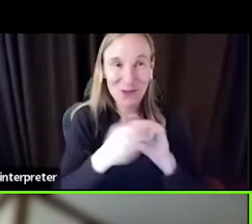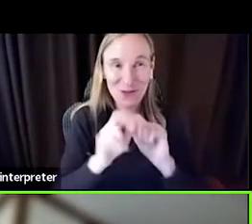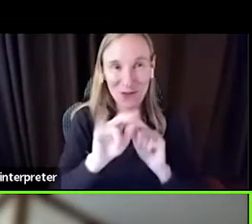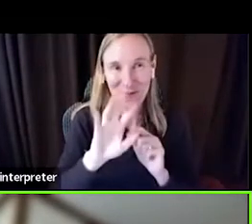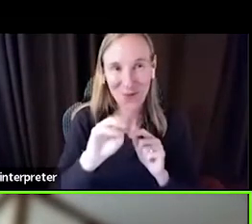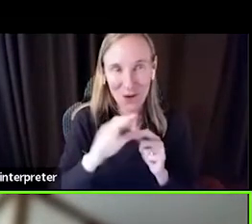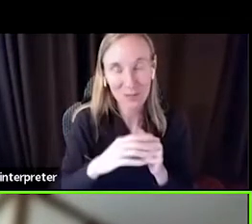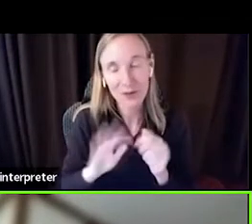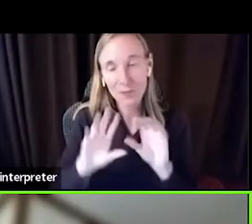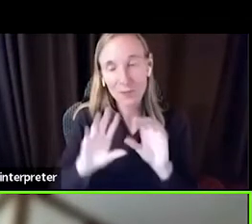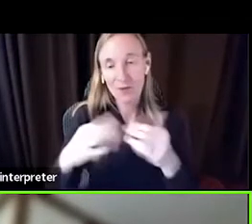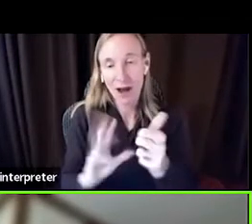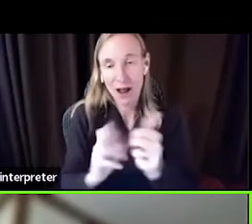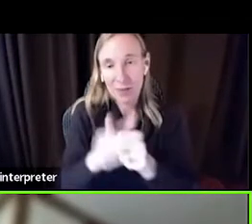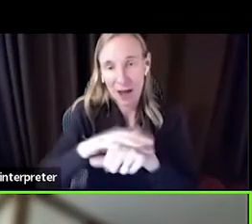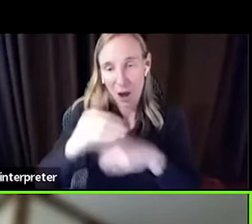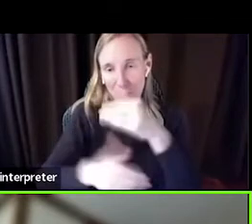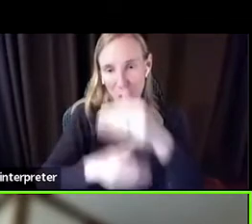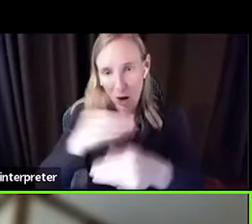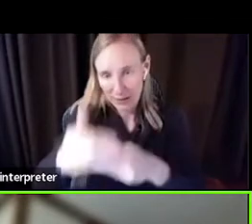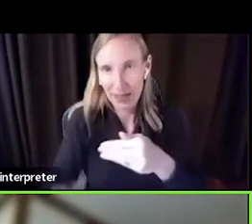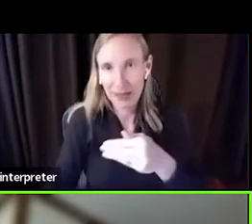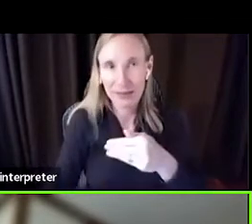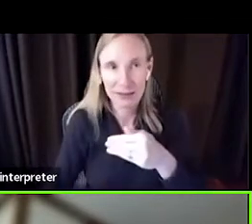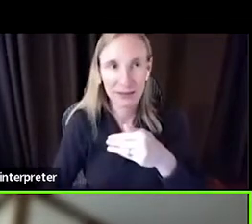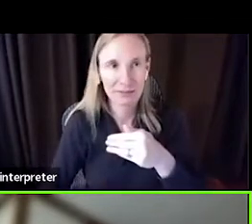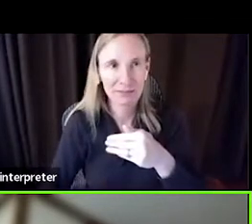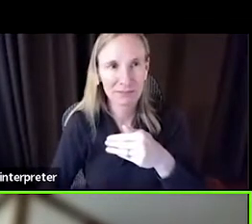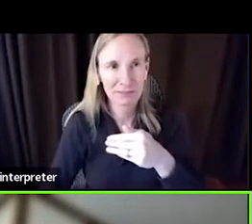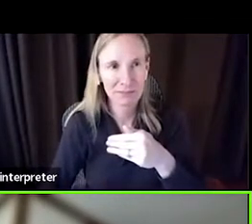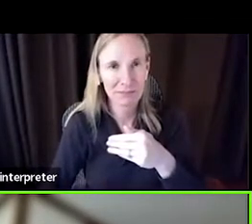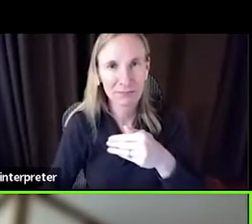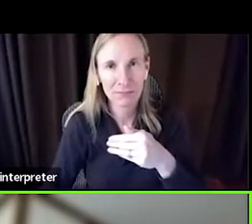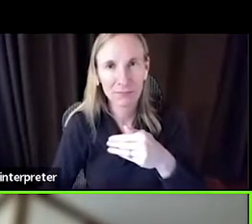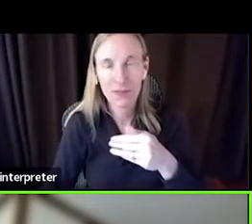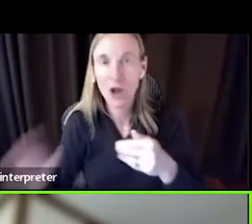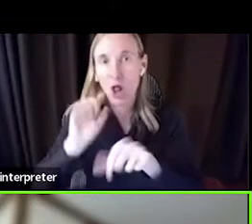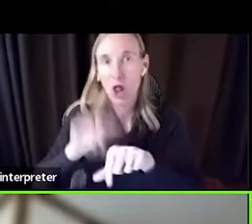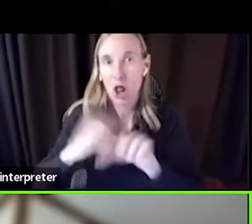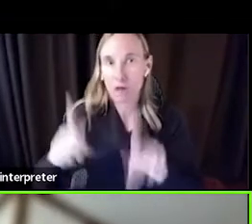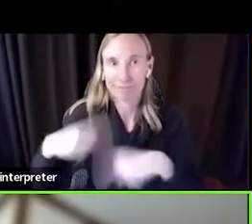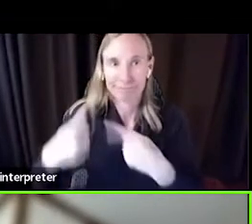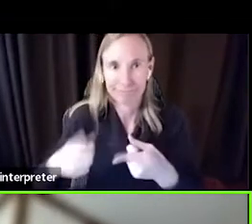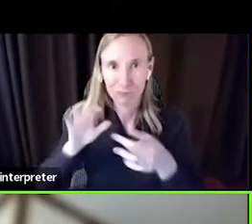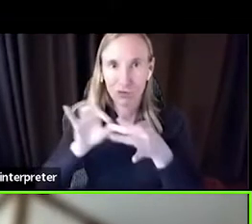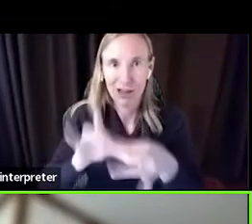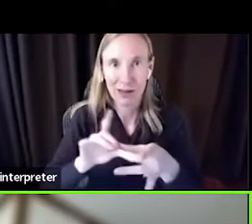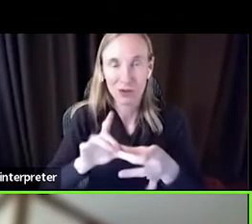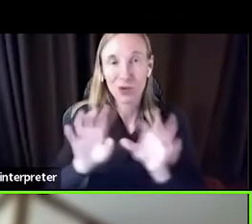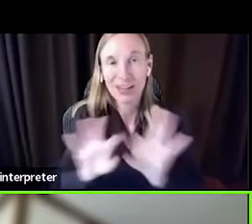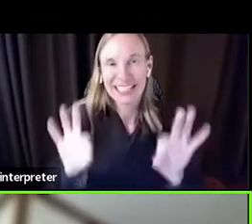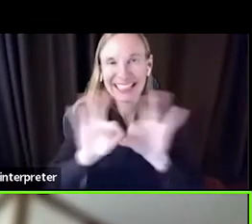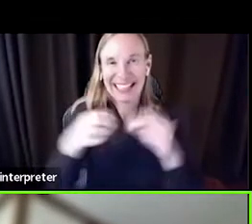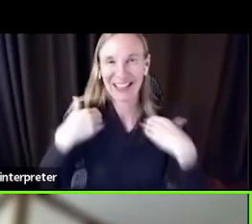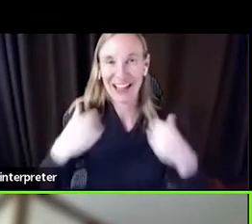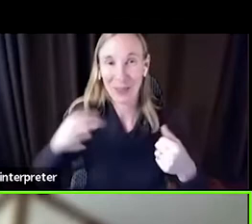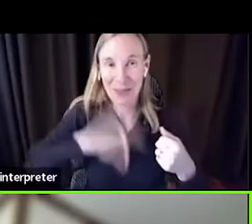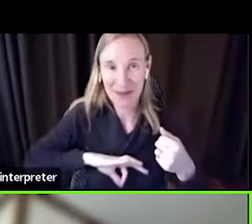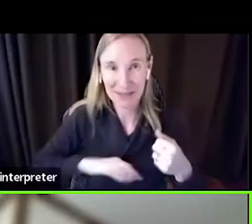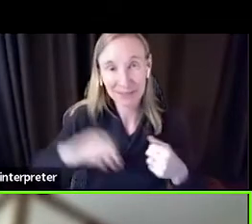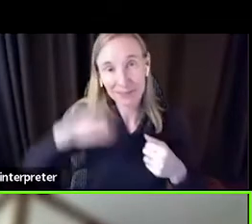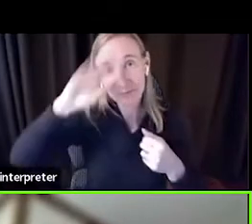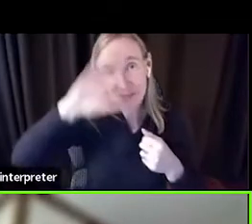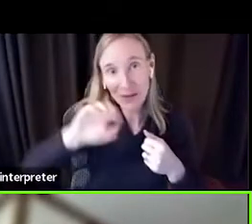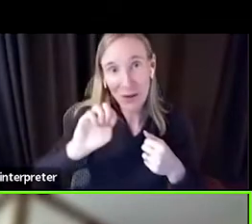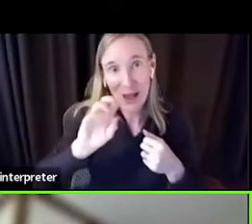on a process, which as you mentioned, has been long underway related to essential health benefits. I know Emily in particular has